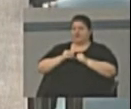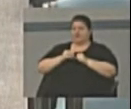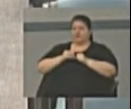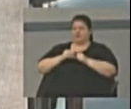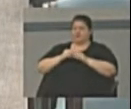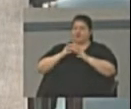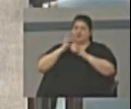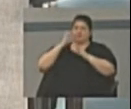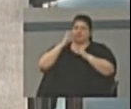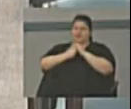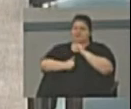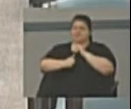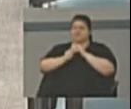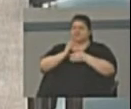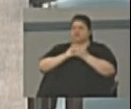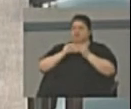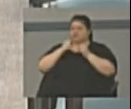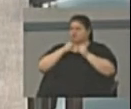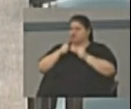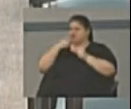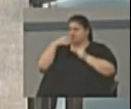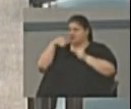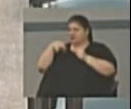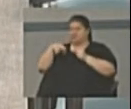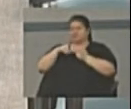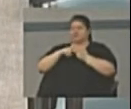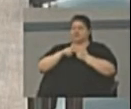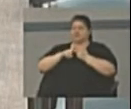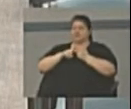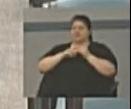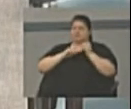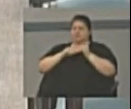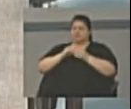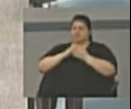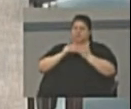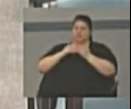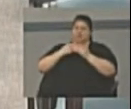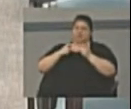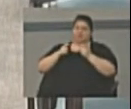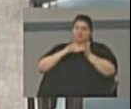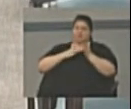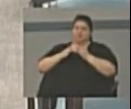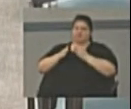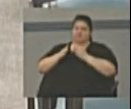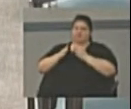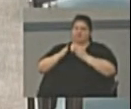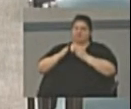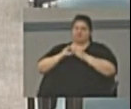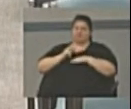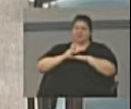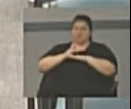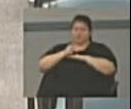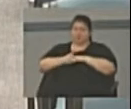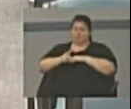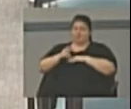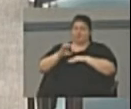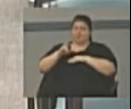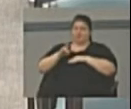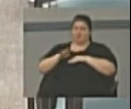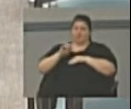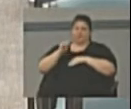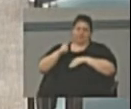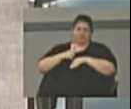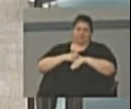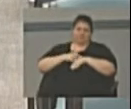lights. They've moved a couple of the large planters. They run over the curb stops all the time. And